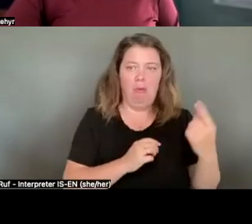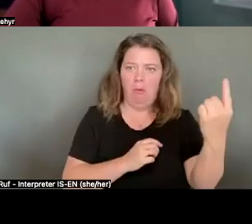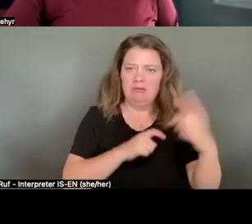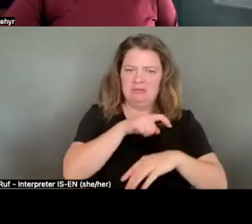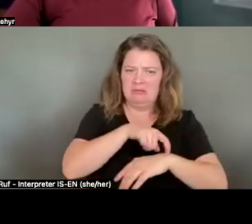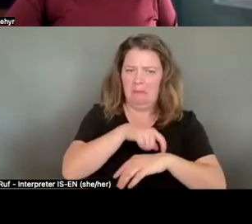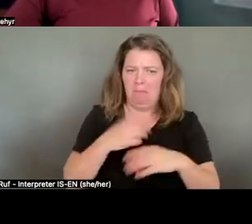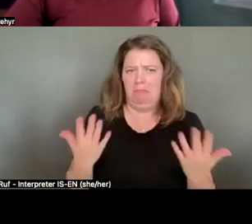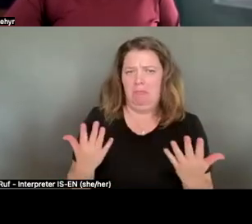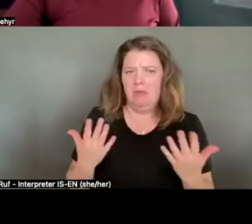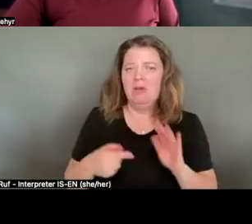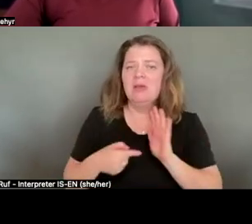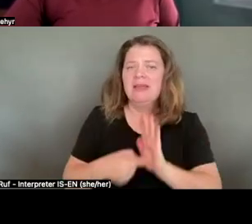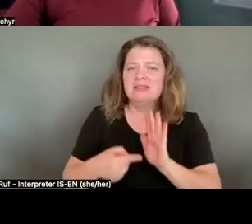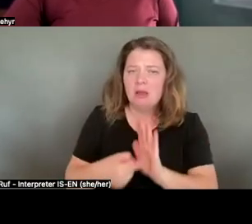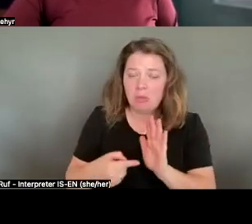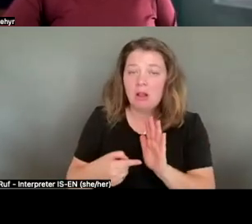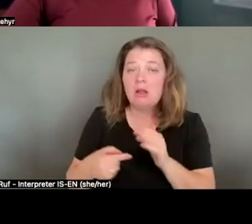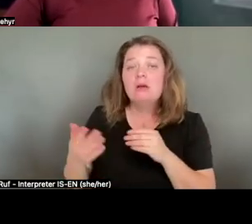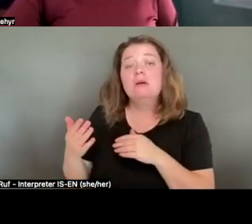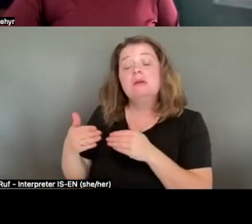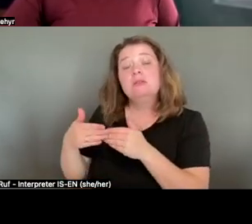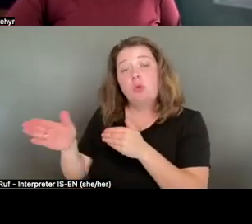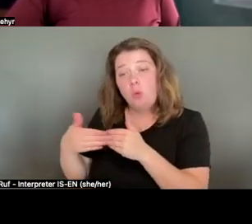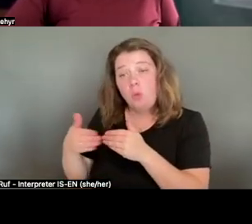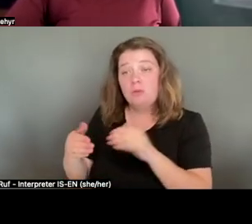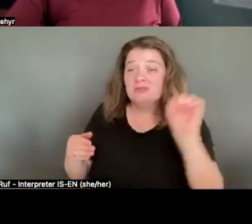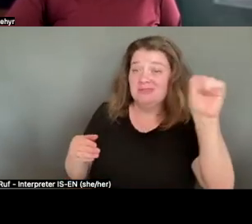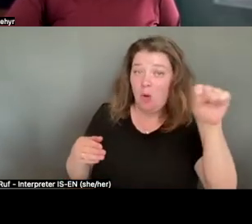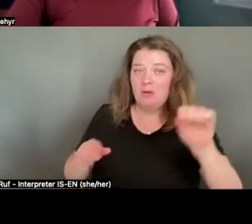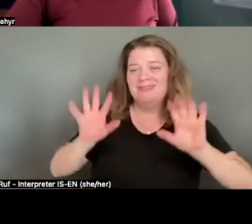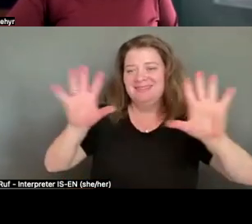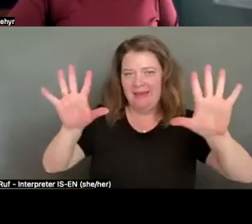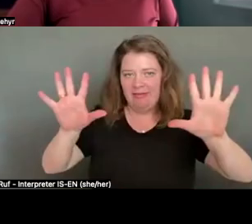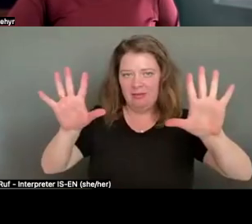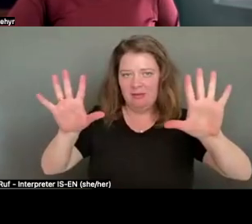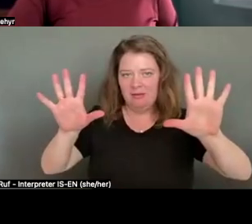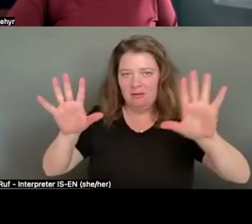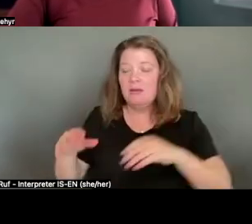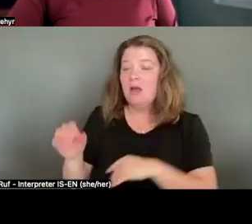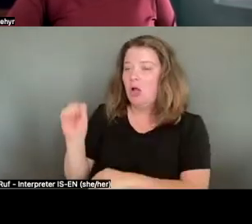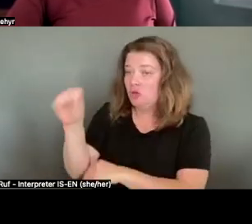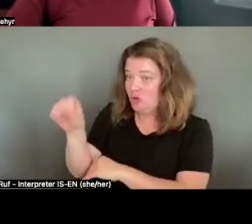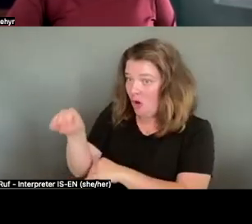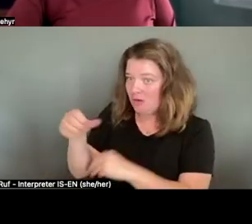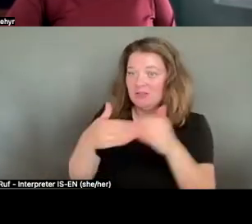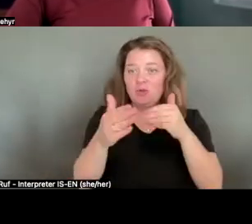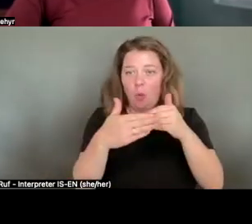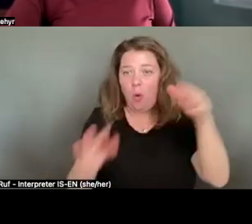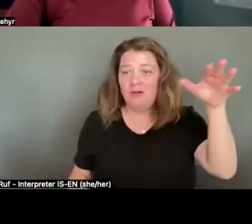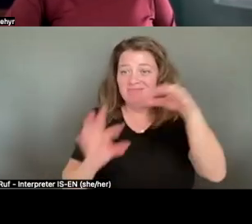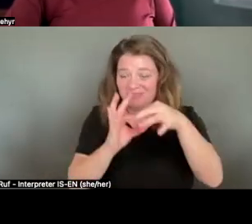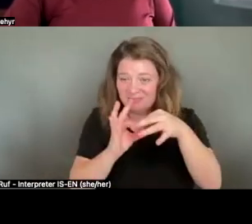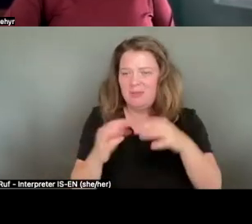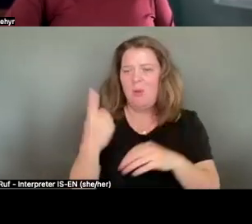and door was associated 10 times, but door and knock was only associated once. And we also refer to these one-time associations as